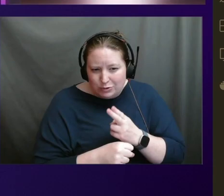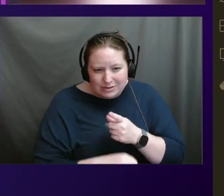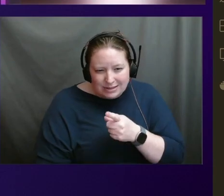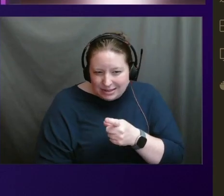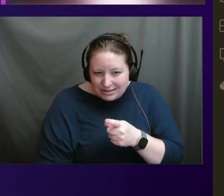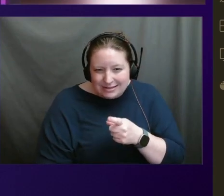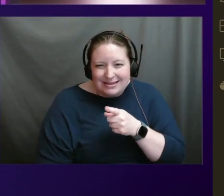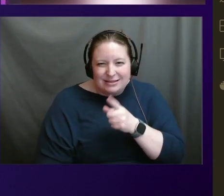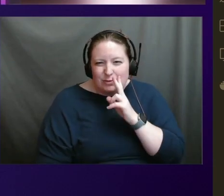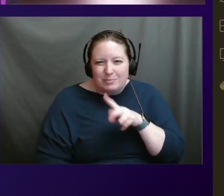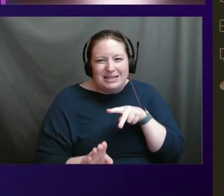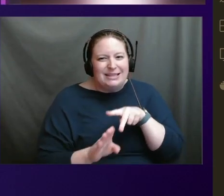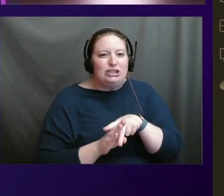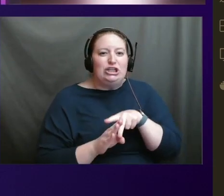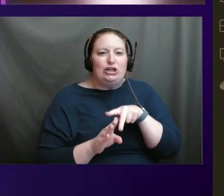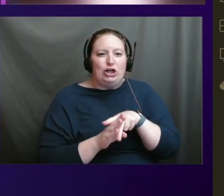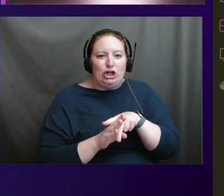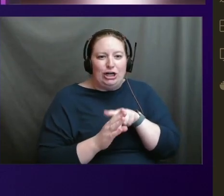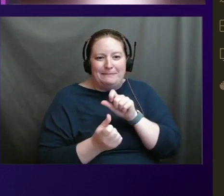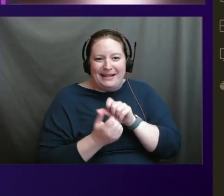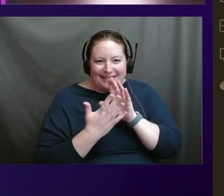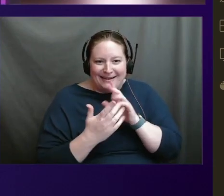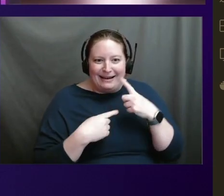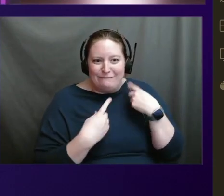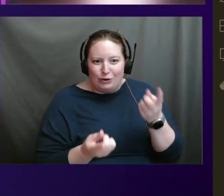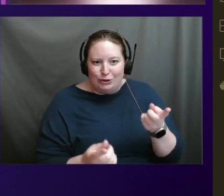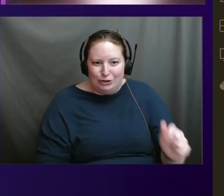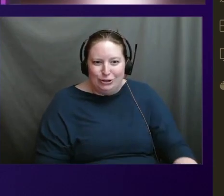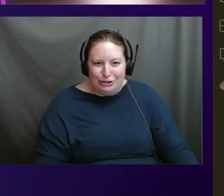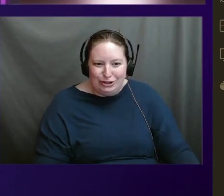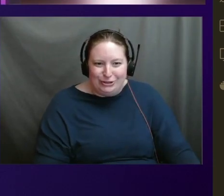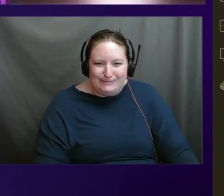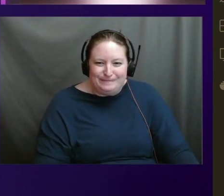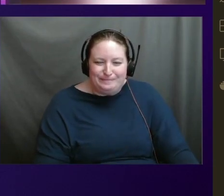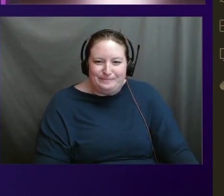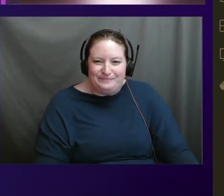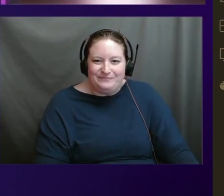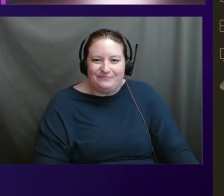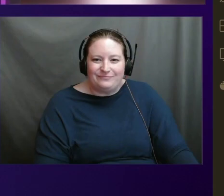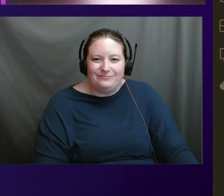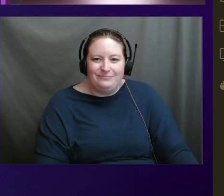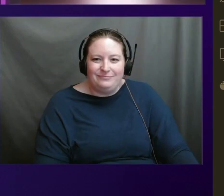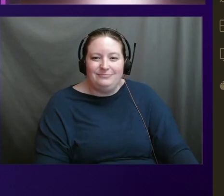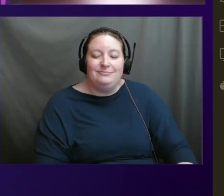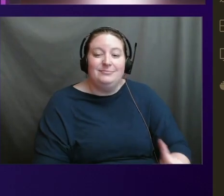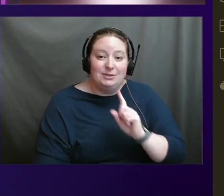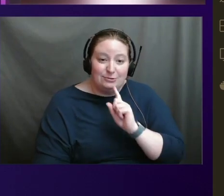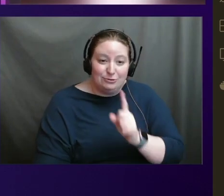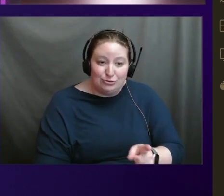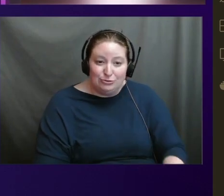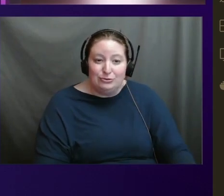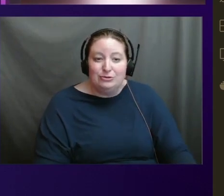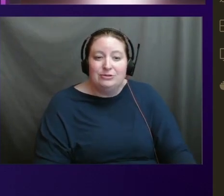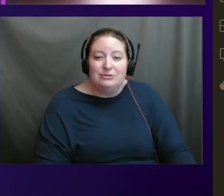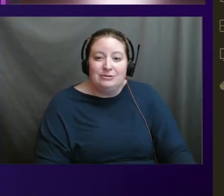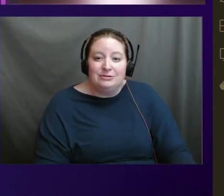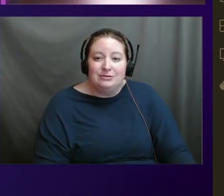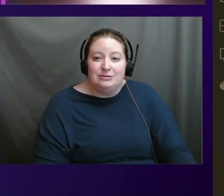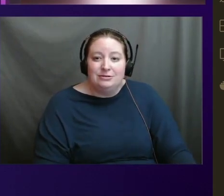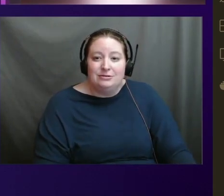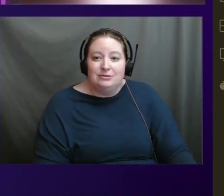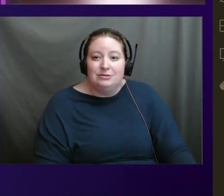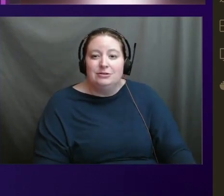the cheateriest method ever. Expect true to be